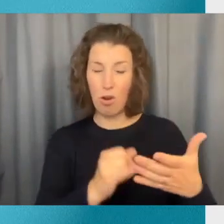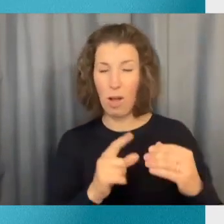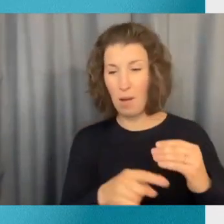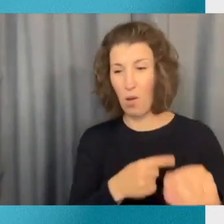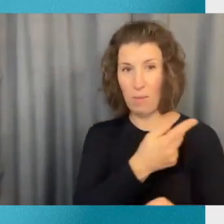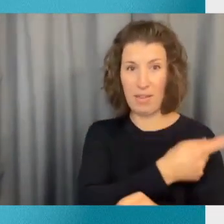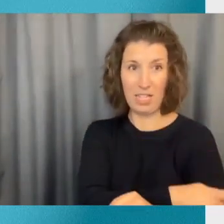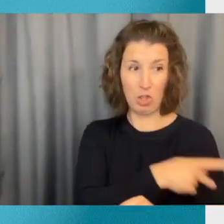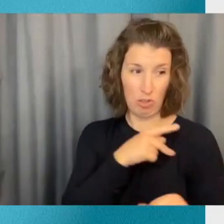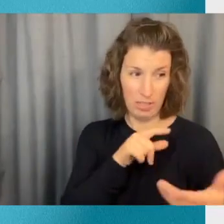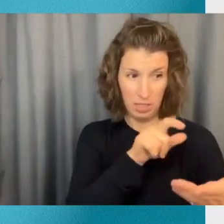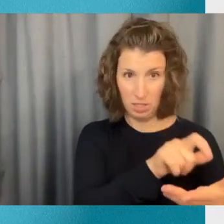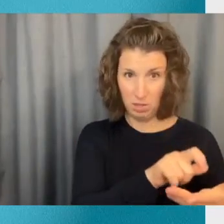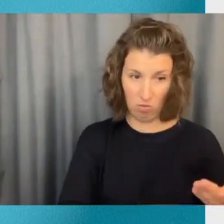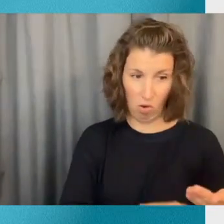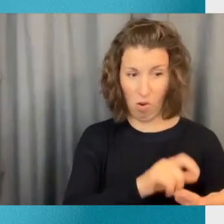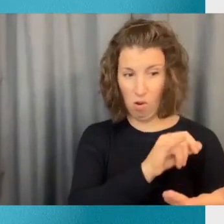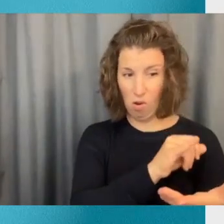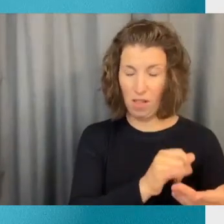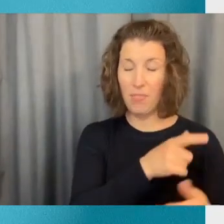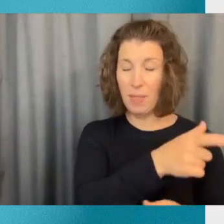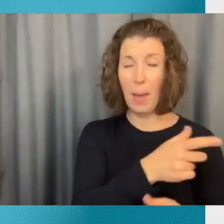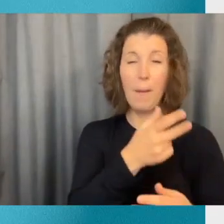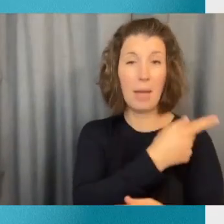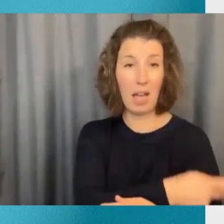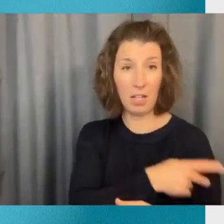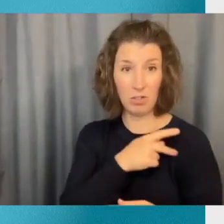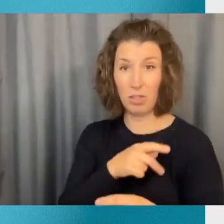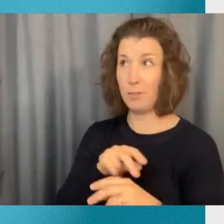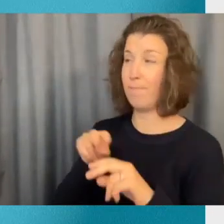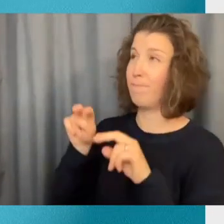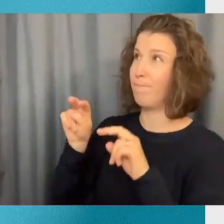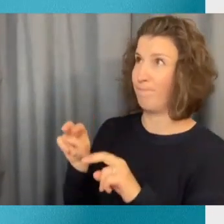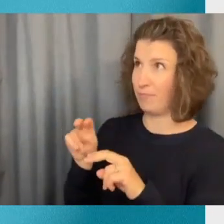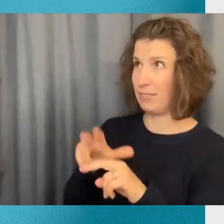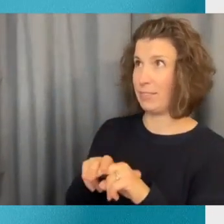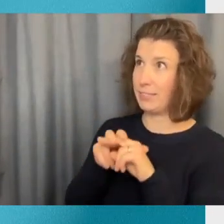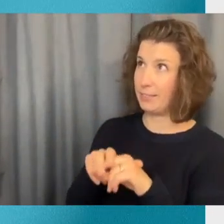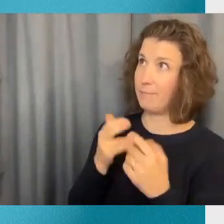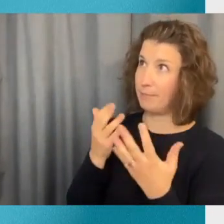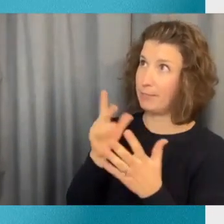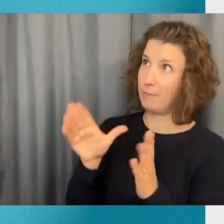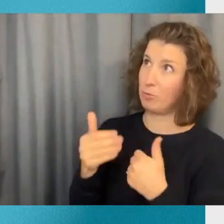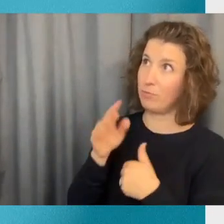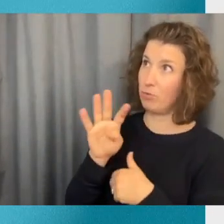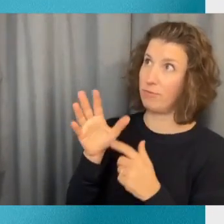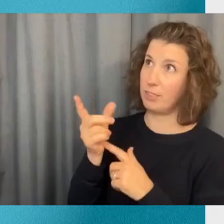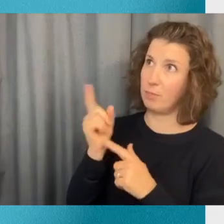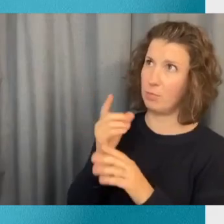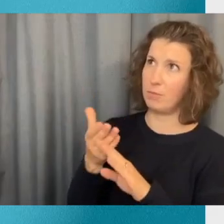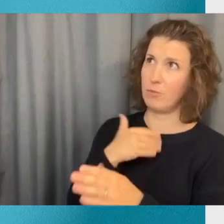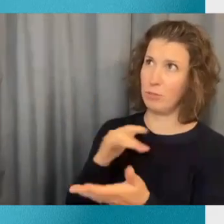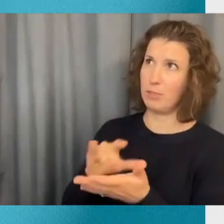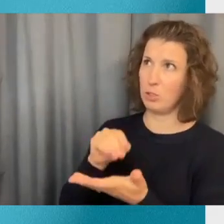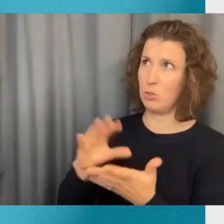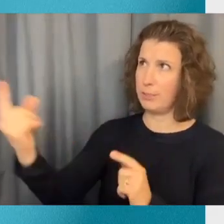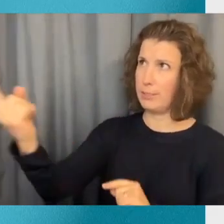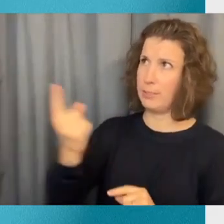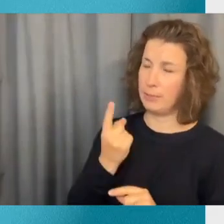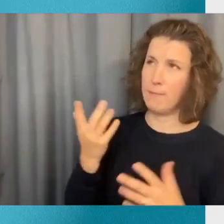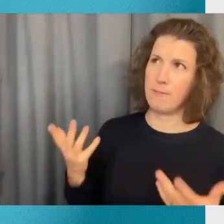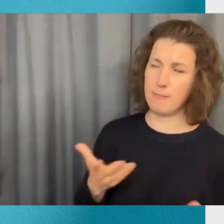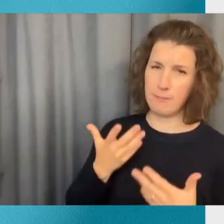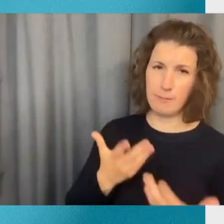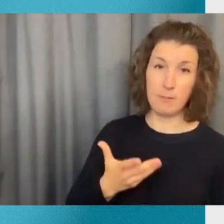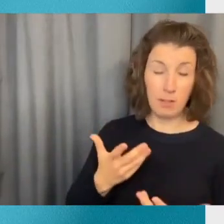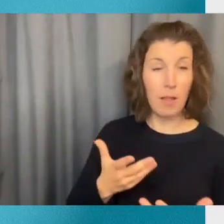the encounter didn't go well. And so in drawing what came before, we start understanding the context of the situation that we were struggling with and they were